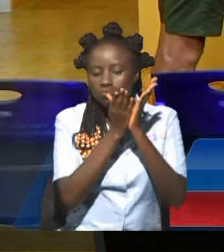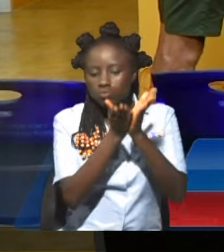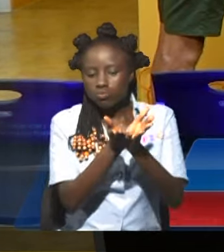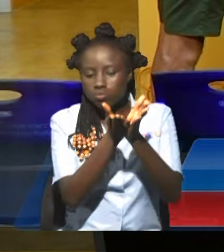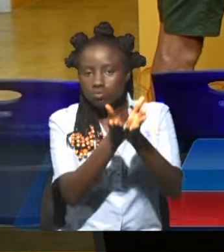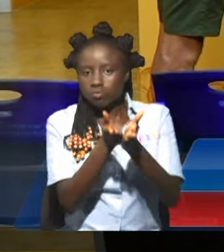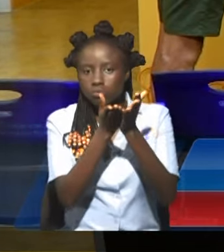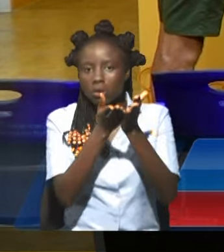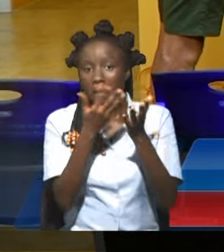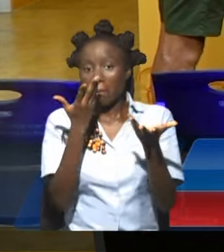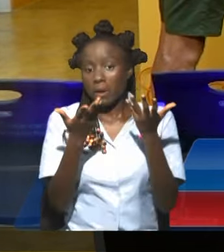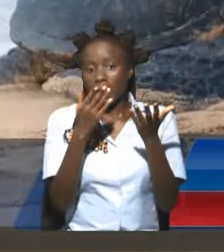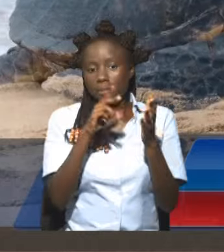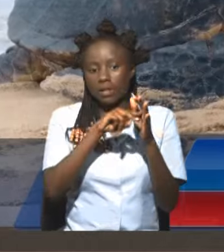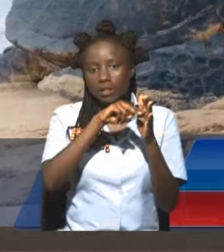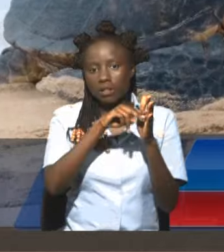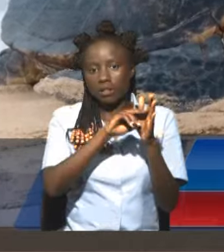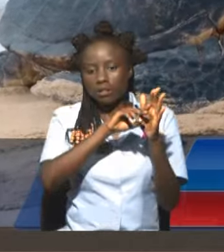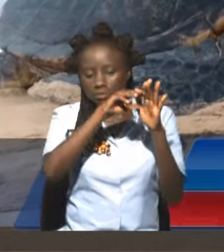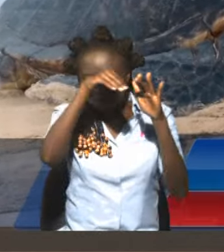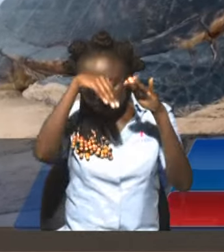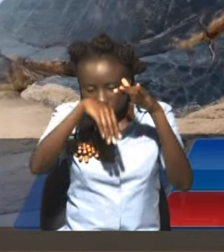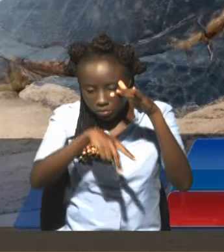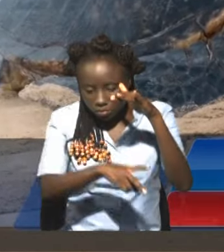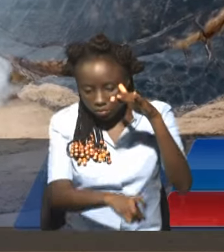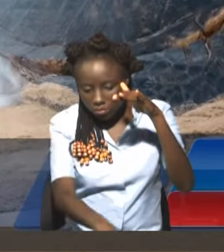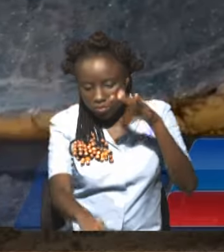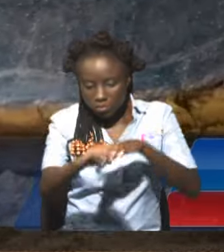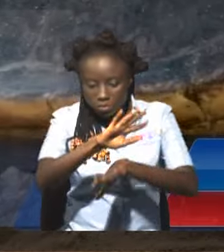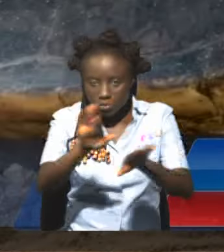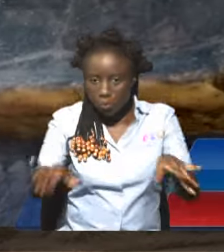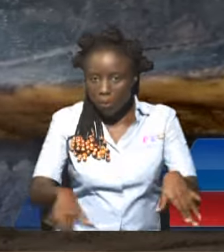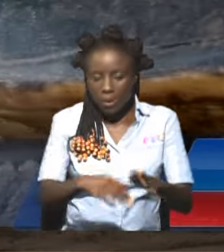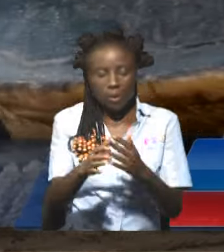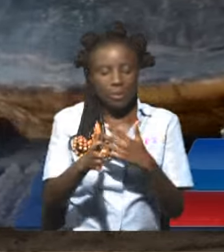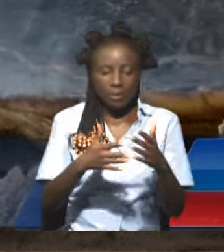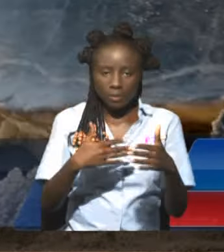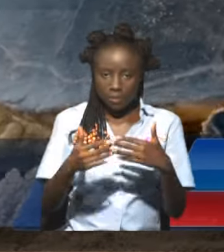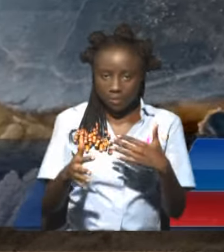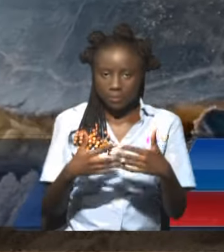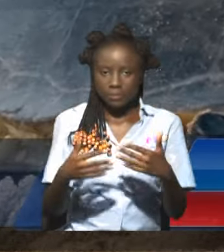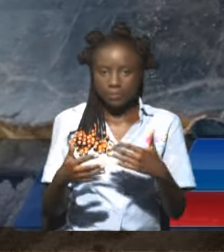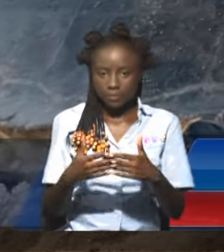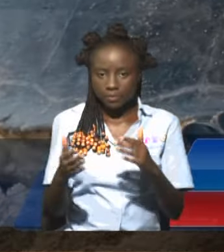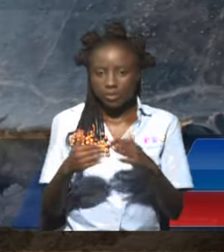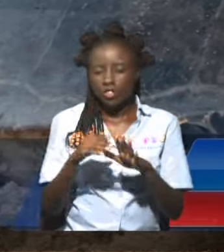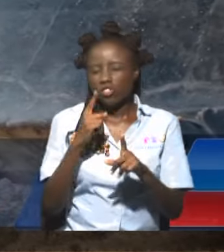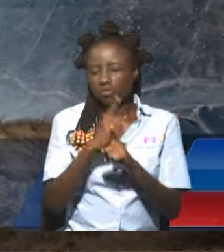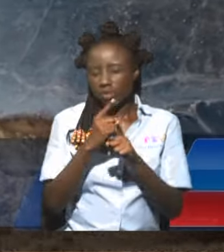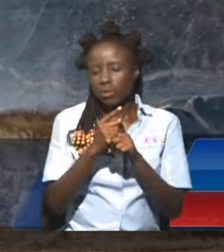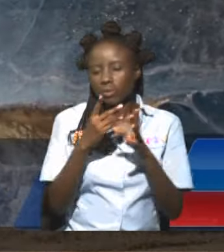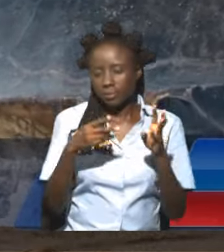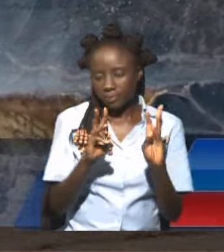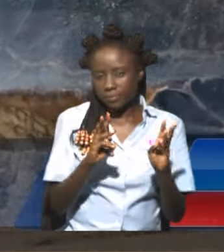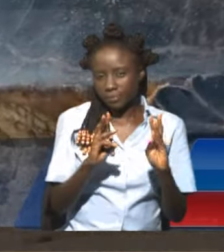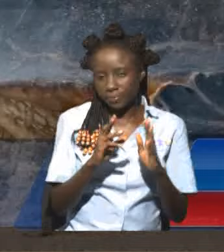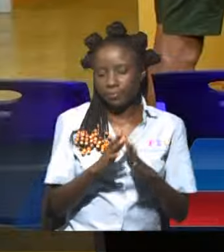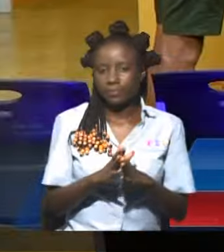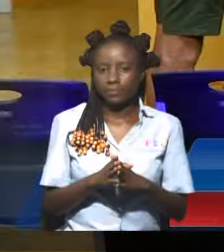or running a boat operation. Turtle species identification was also part of the discussion. How